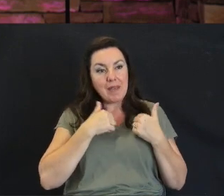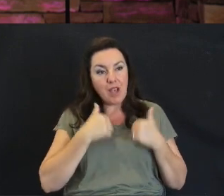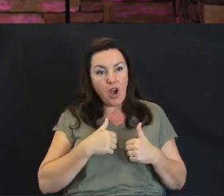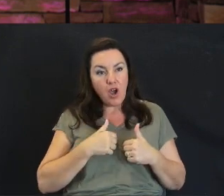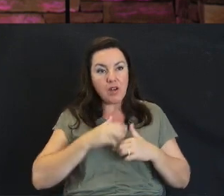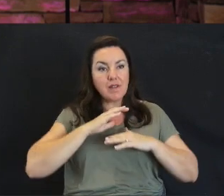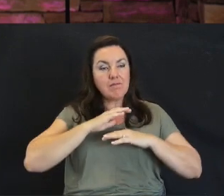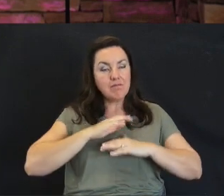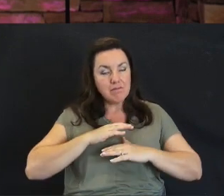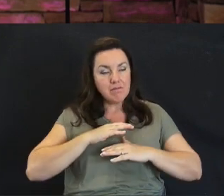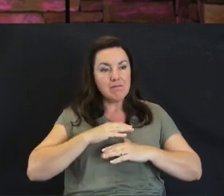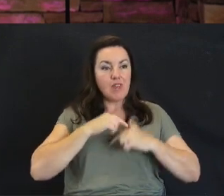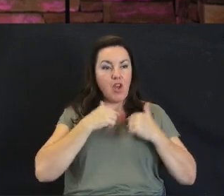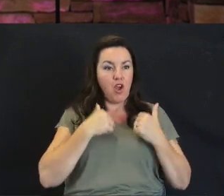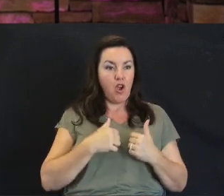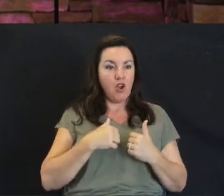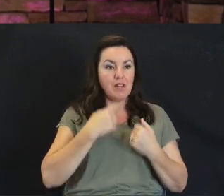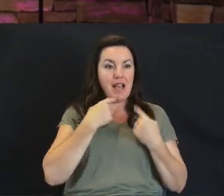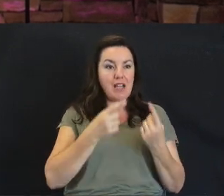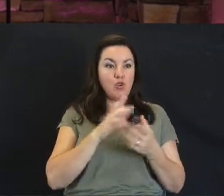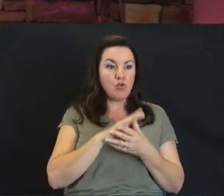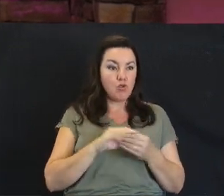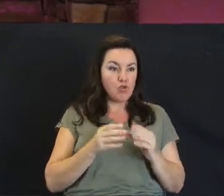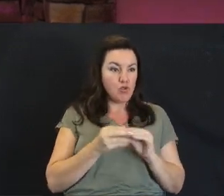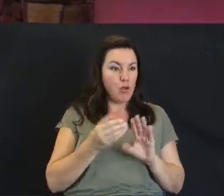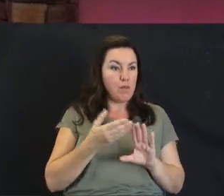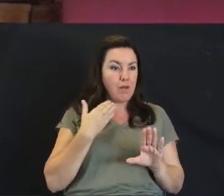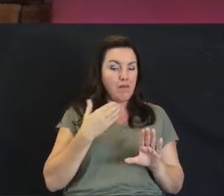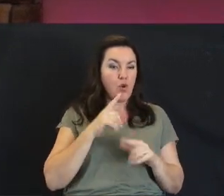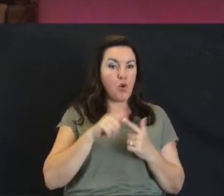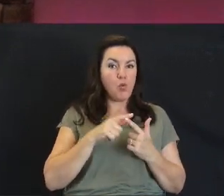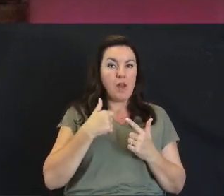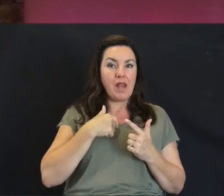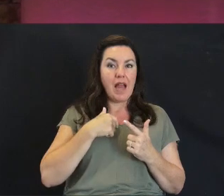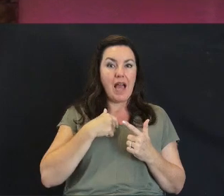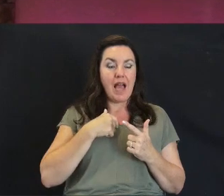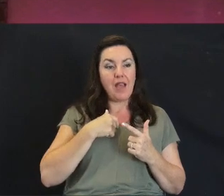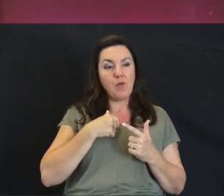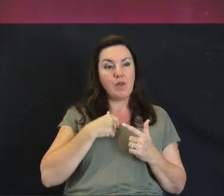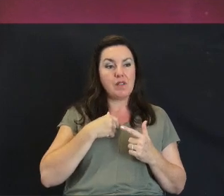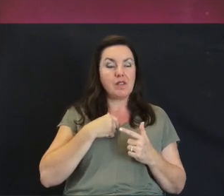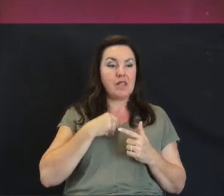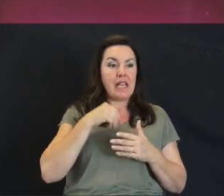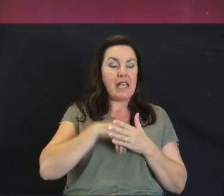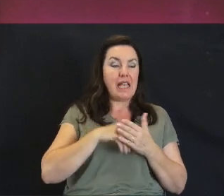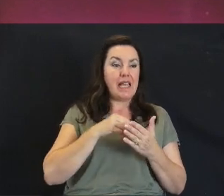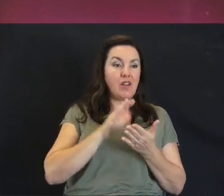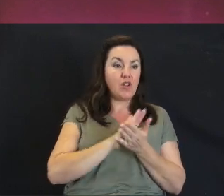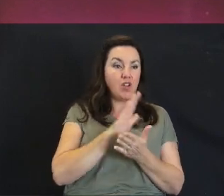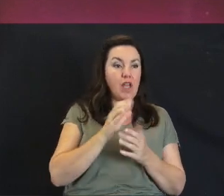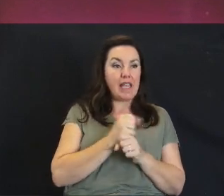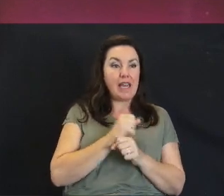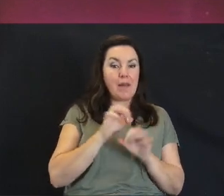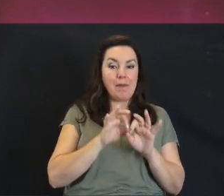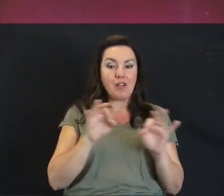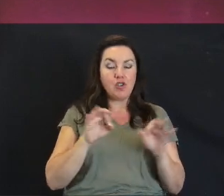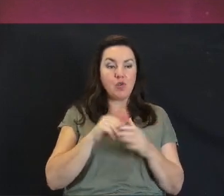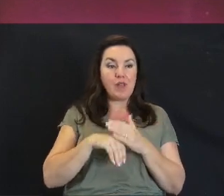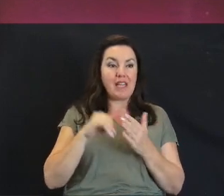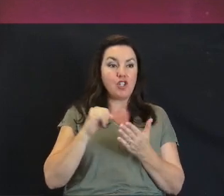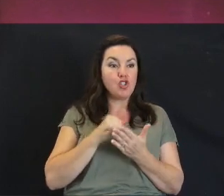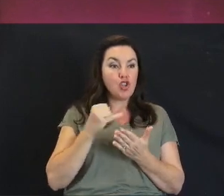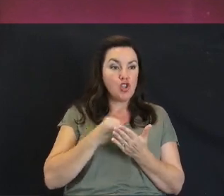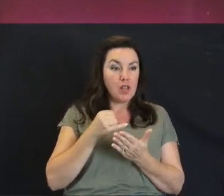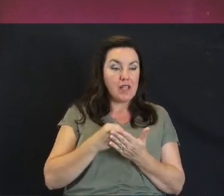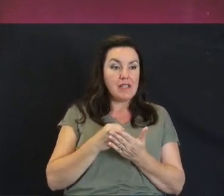content heart And I told you guys A story I'm going to say it again For those of you That are new When I was an undergrad 30 years ago Getting my degree In journalism I was taking a